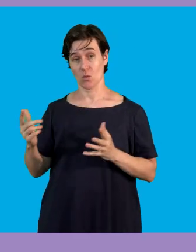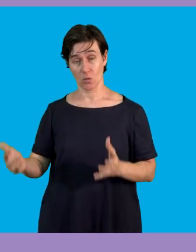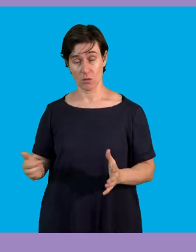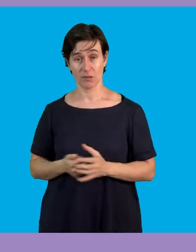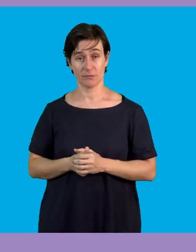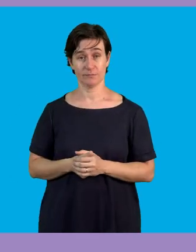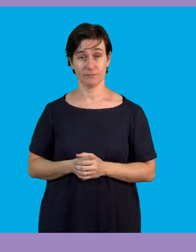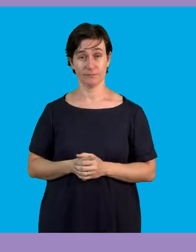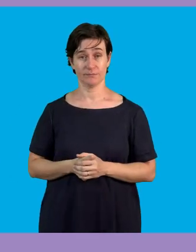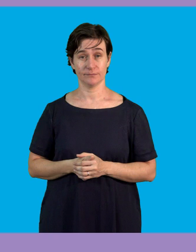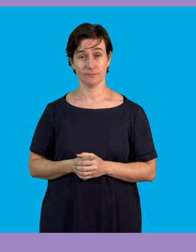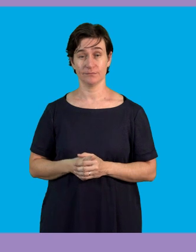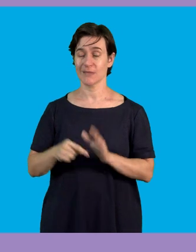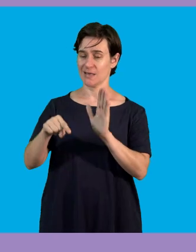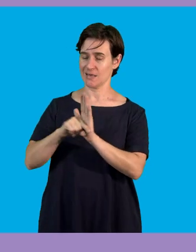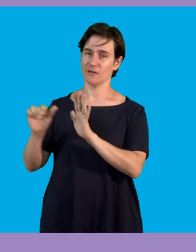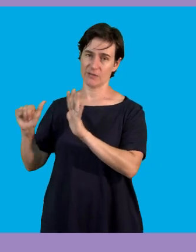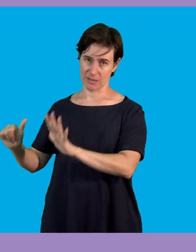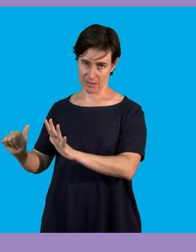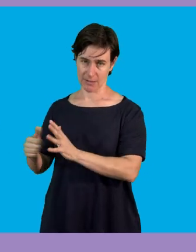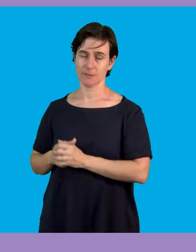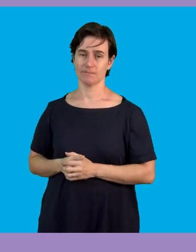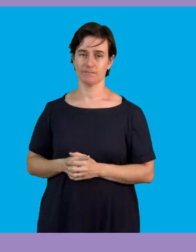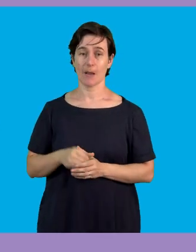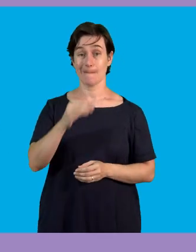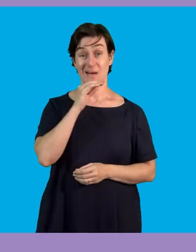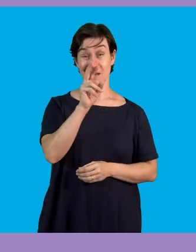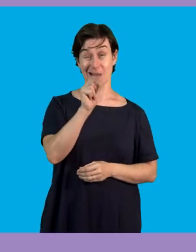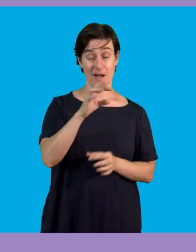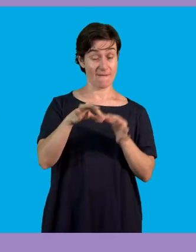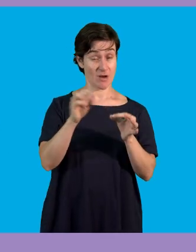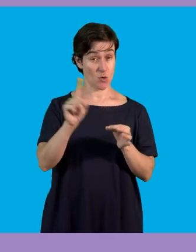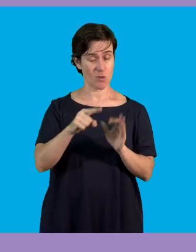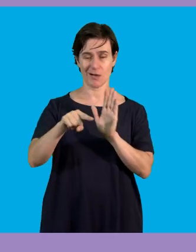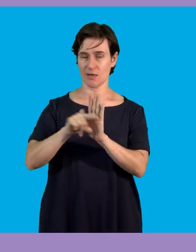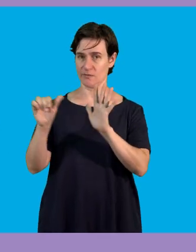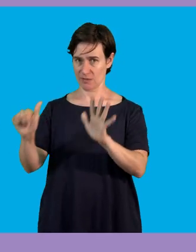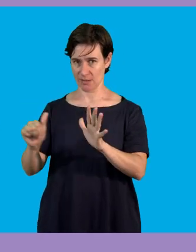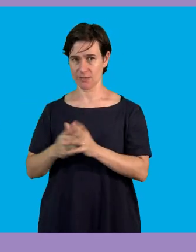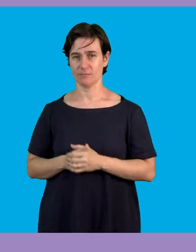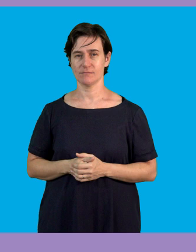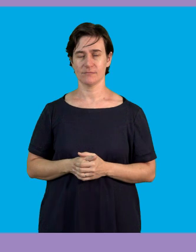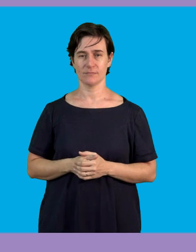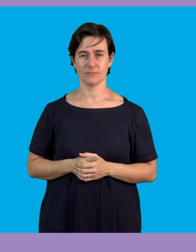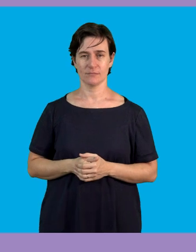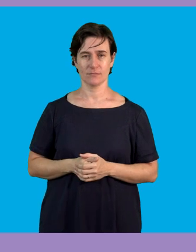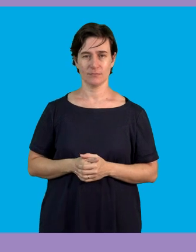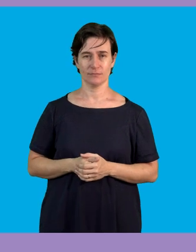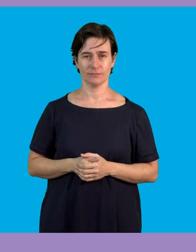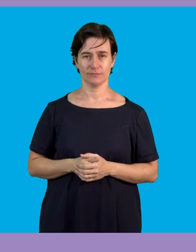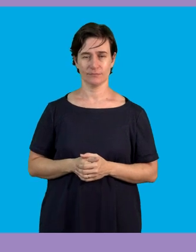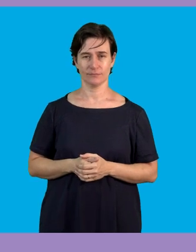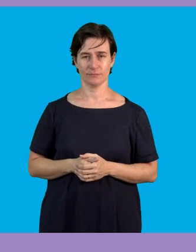negative 1 minus 5 is negative 6. So n is